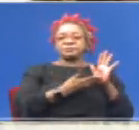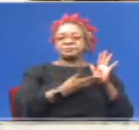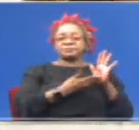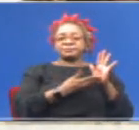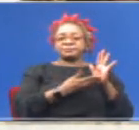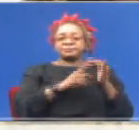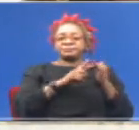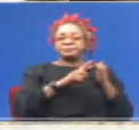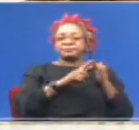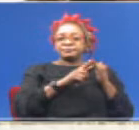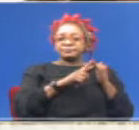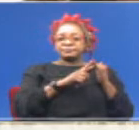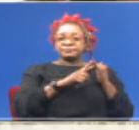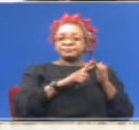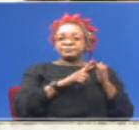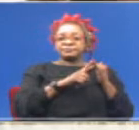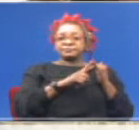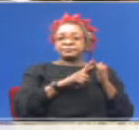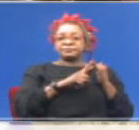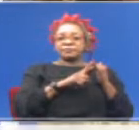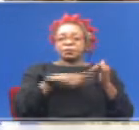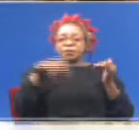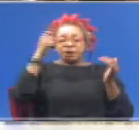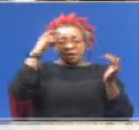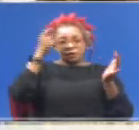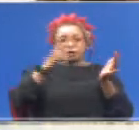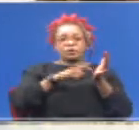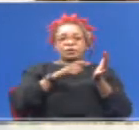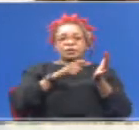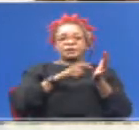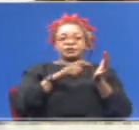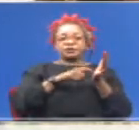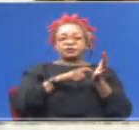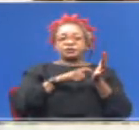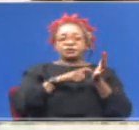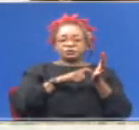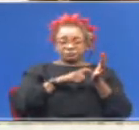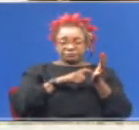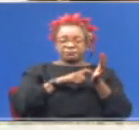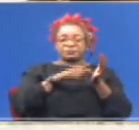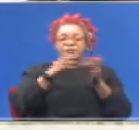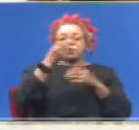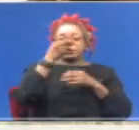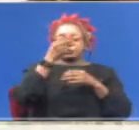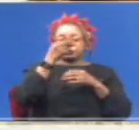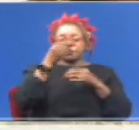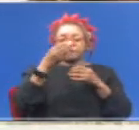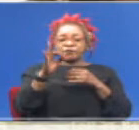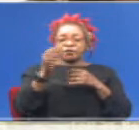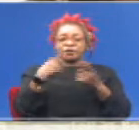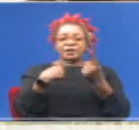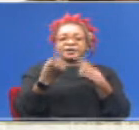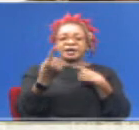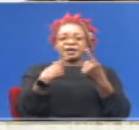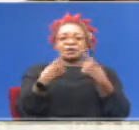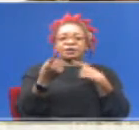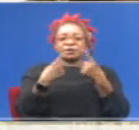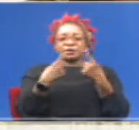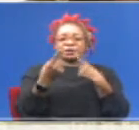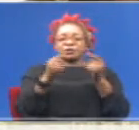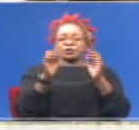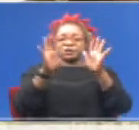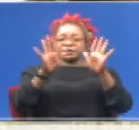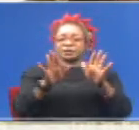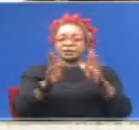One, you acknowledge Mr. Ruto's olive branch for a dialogue on key